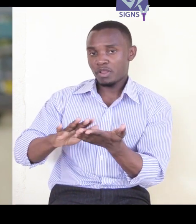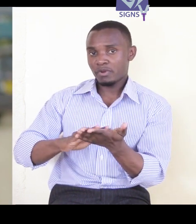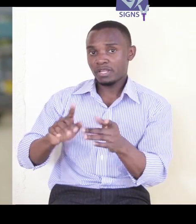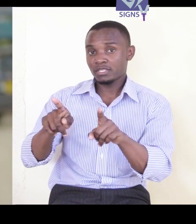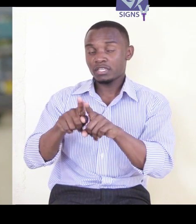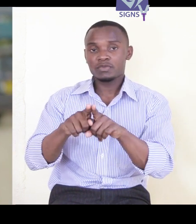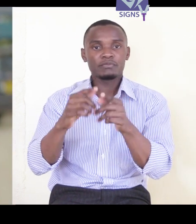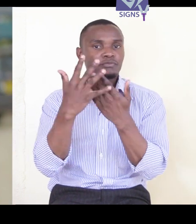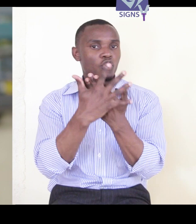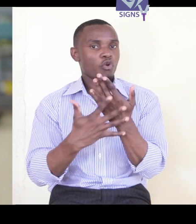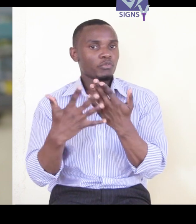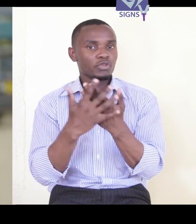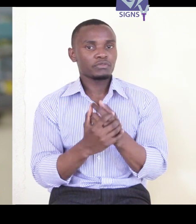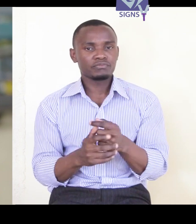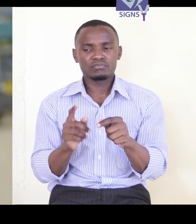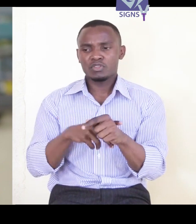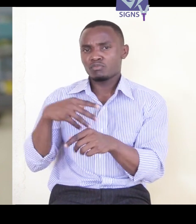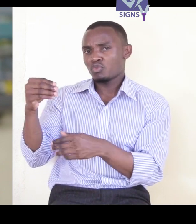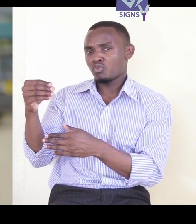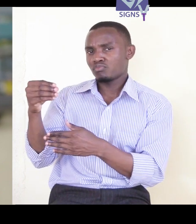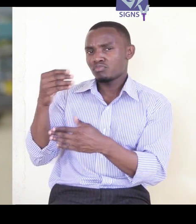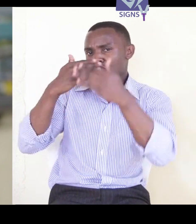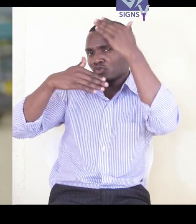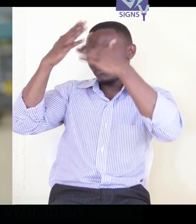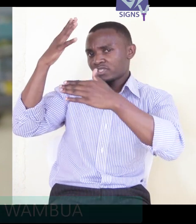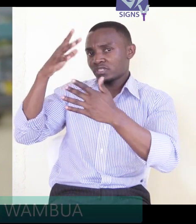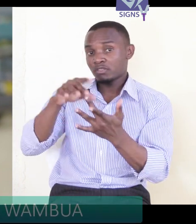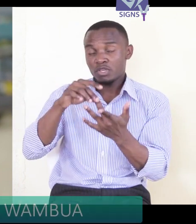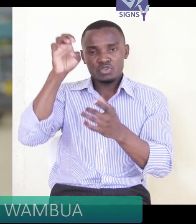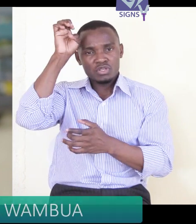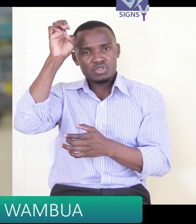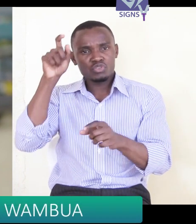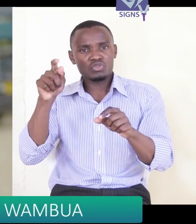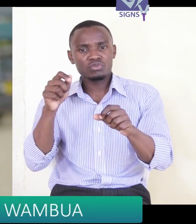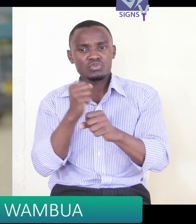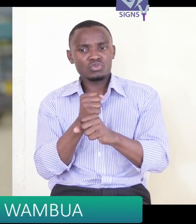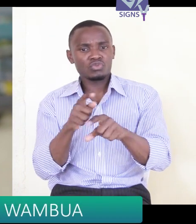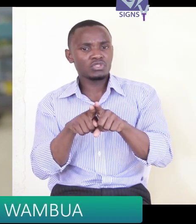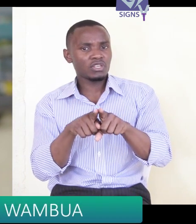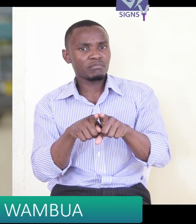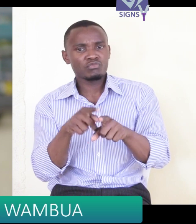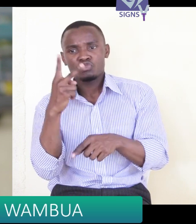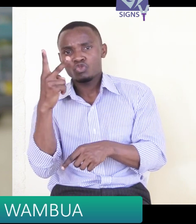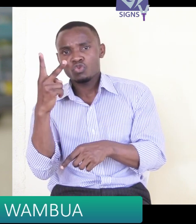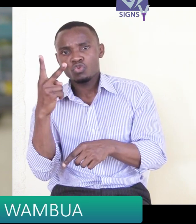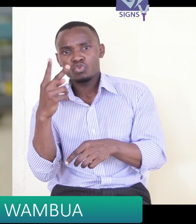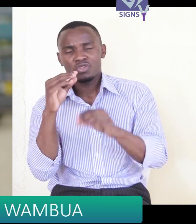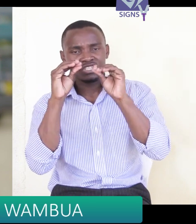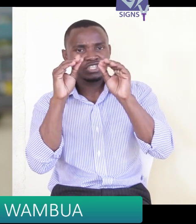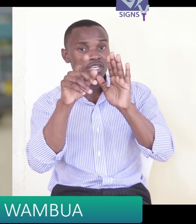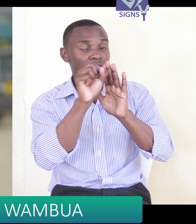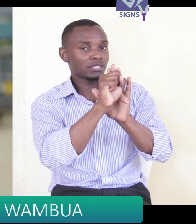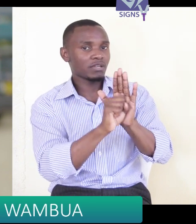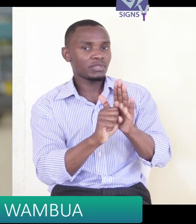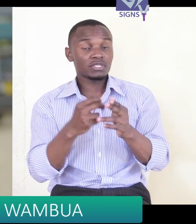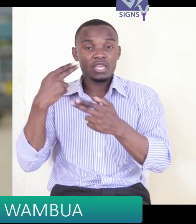Braille, and I also teach computer. When I went to the university, special education you do with, you also combined with 2 teaching